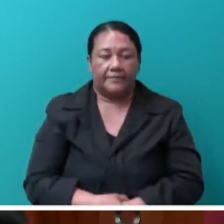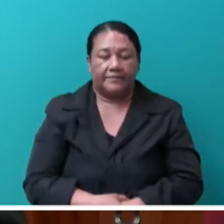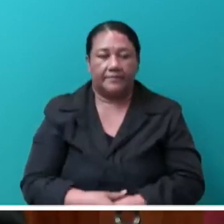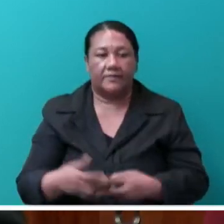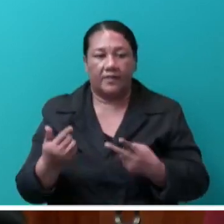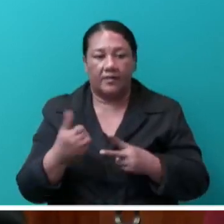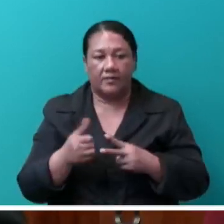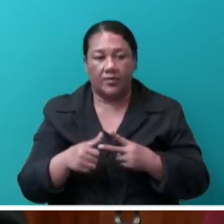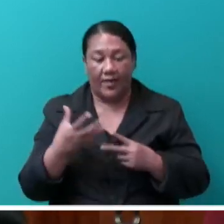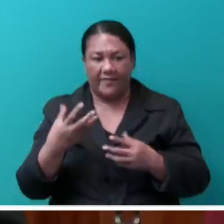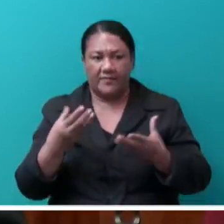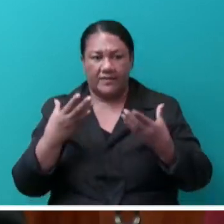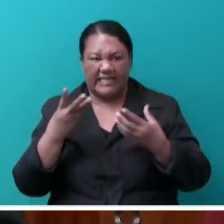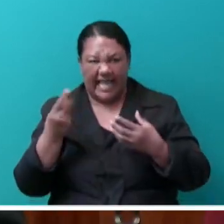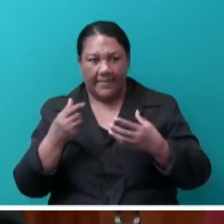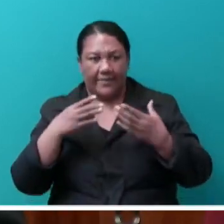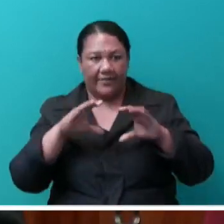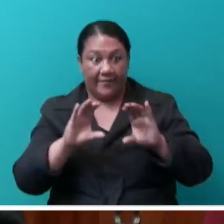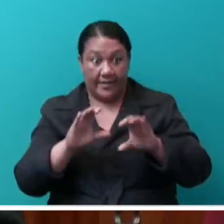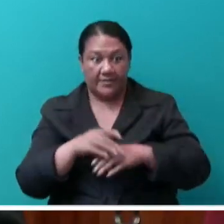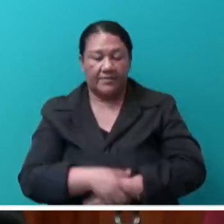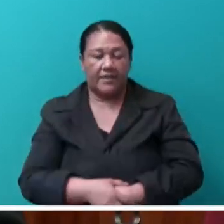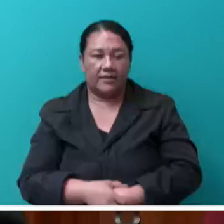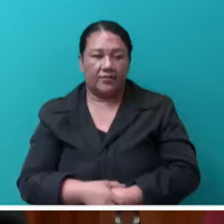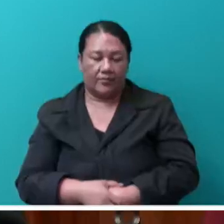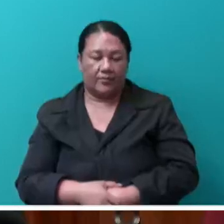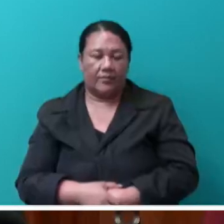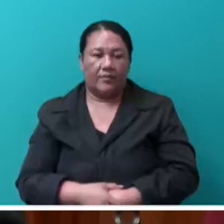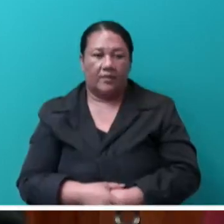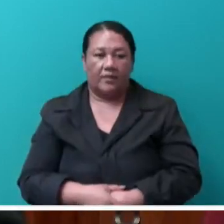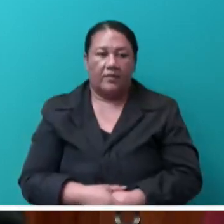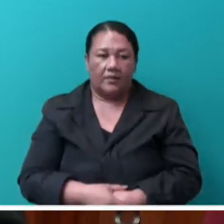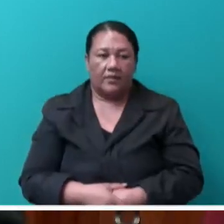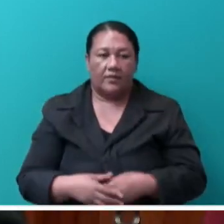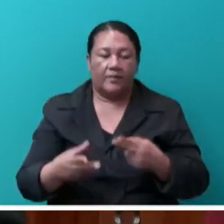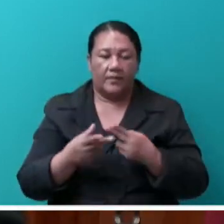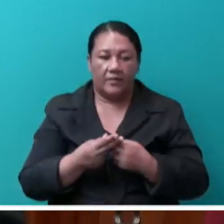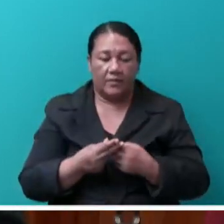well. Honourable Speaker, with regard to the developments,